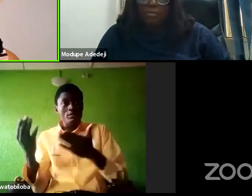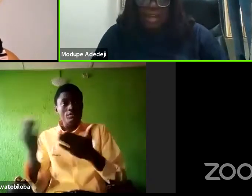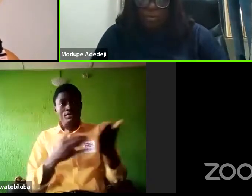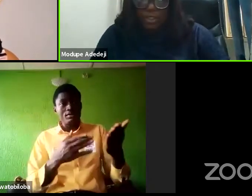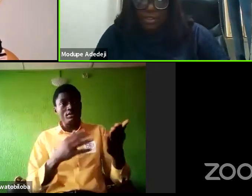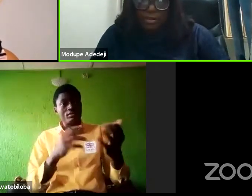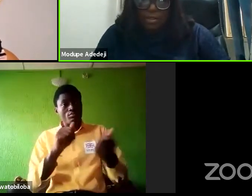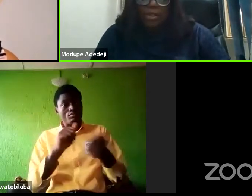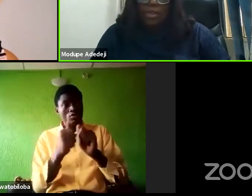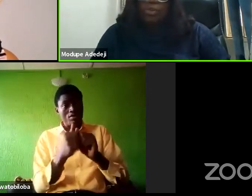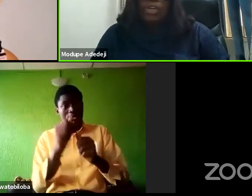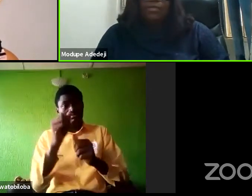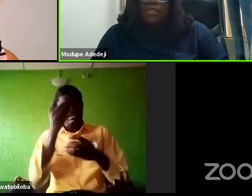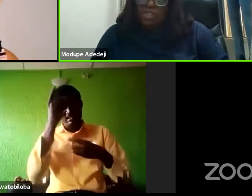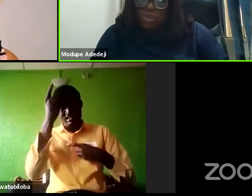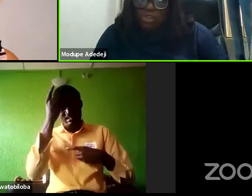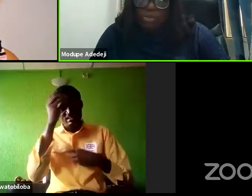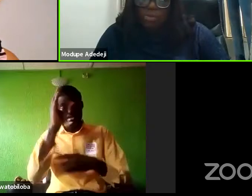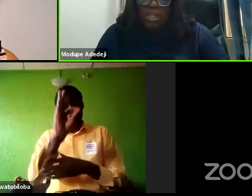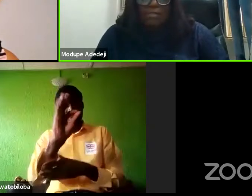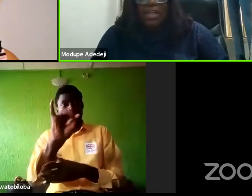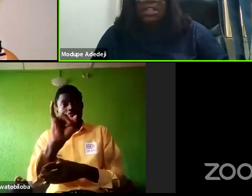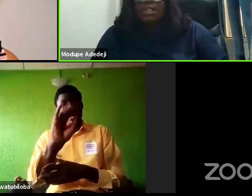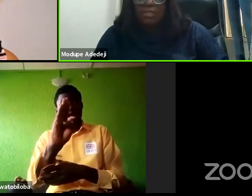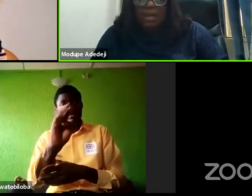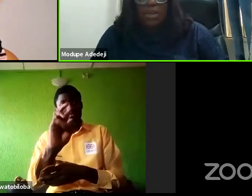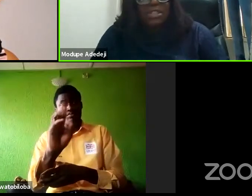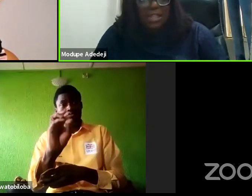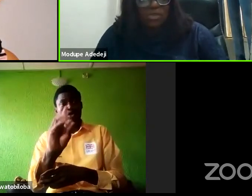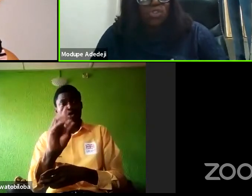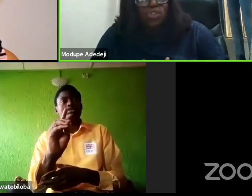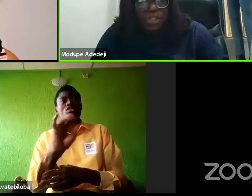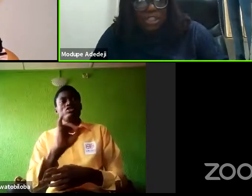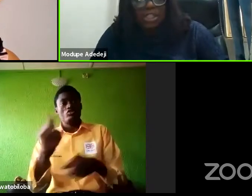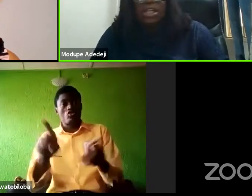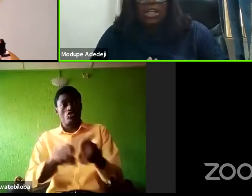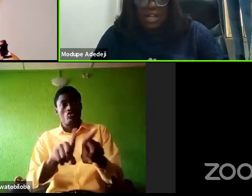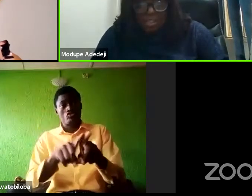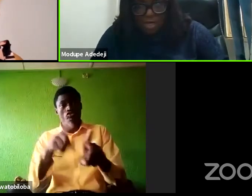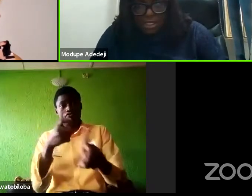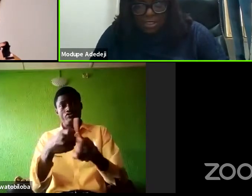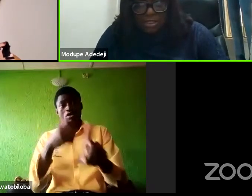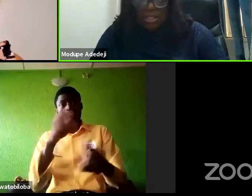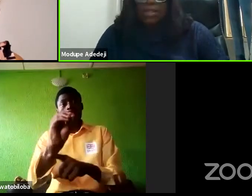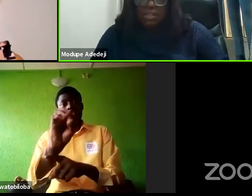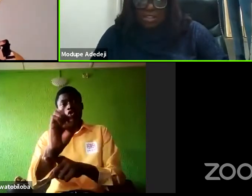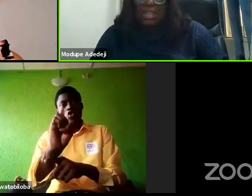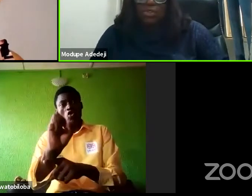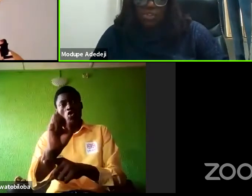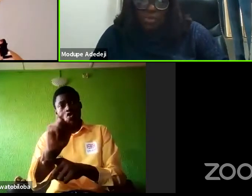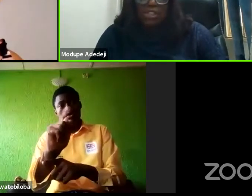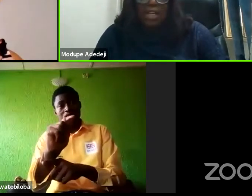it's the food for fibroid. So if it is withdrawn, so definitely the fibroid starts to shrink gradually.